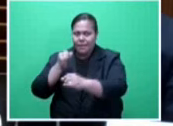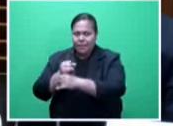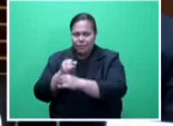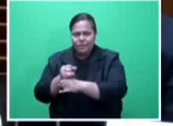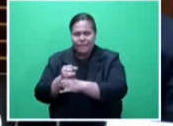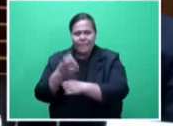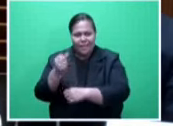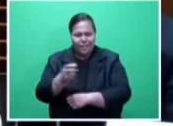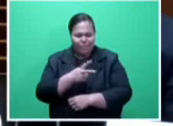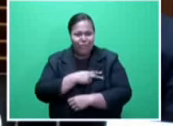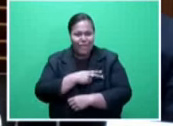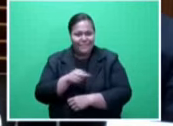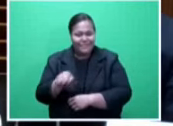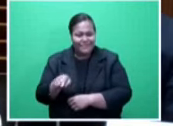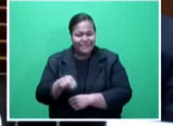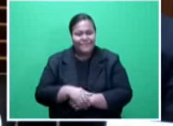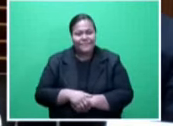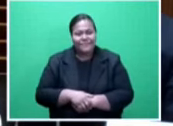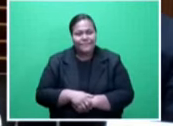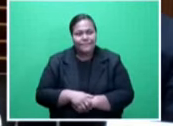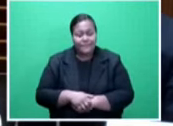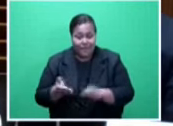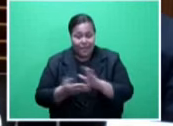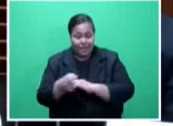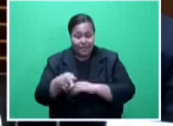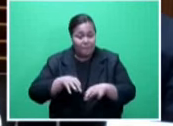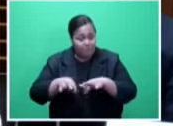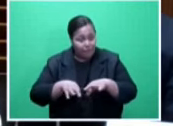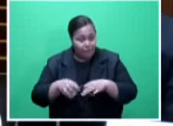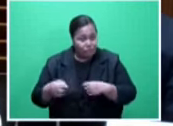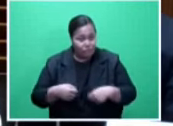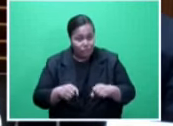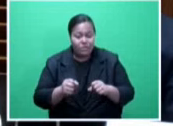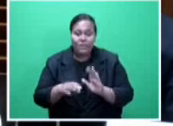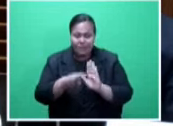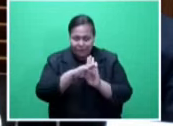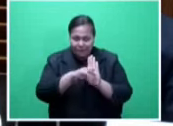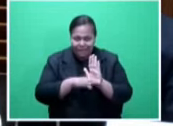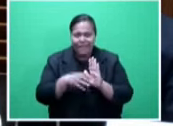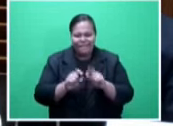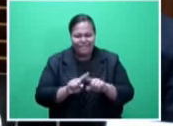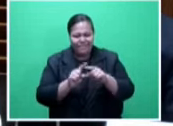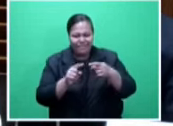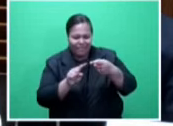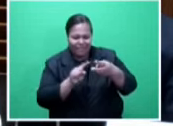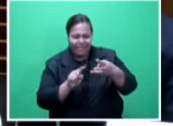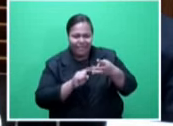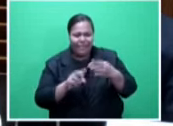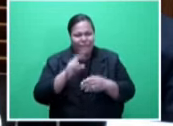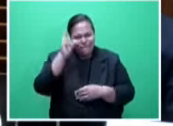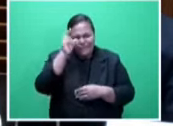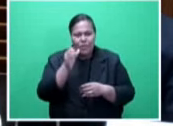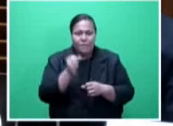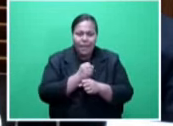branding strategy. And under that branding strategy, there were categories, and it was Fijian made, there was Fijian product, there was